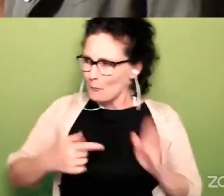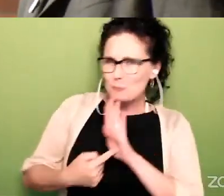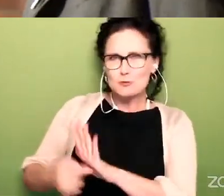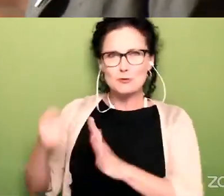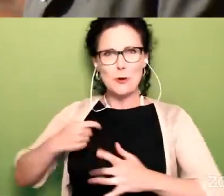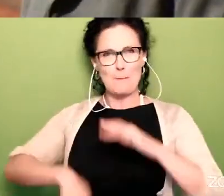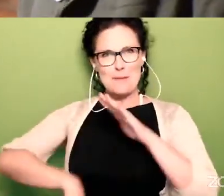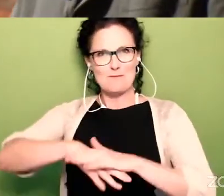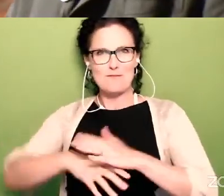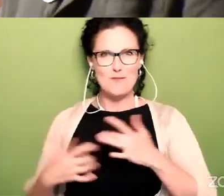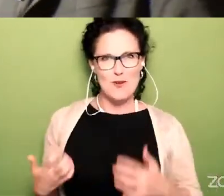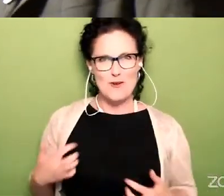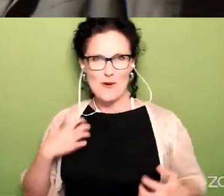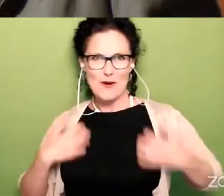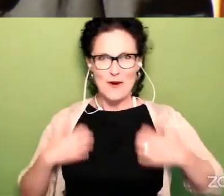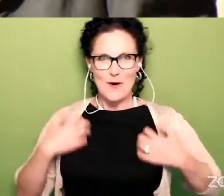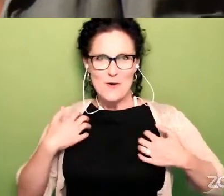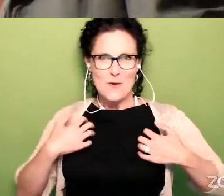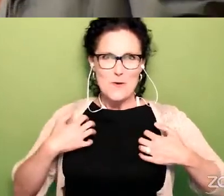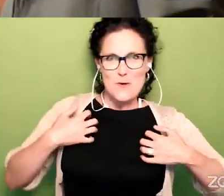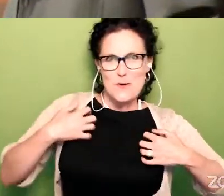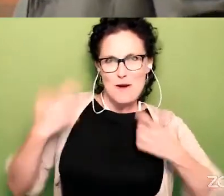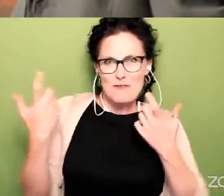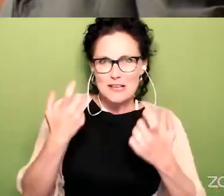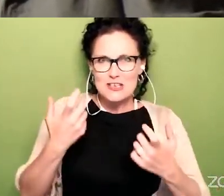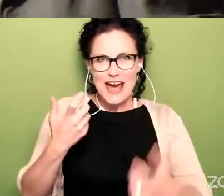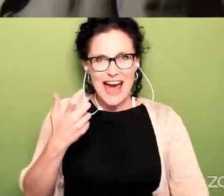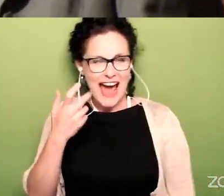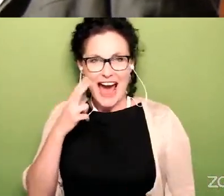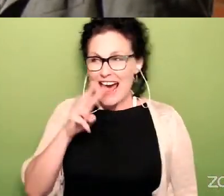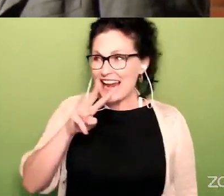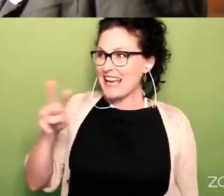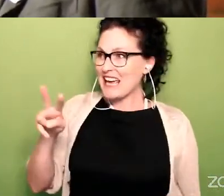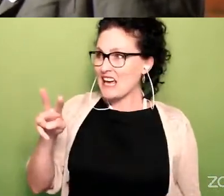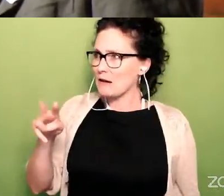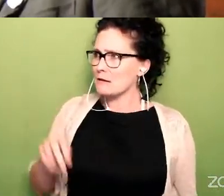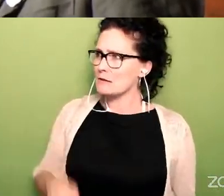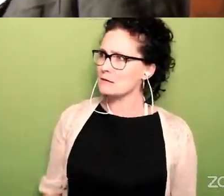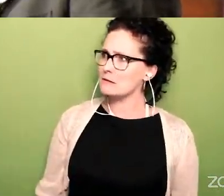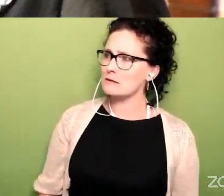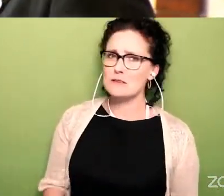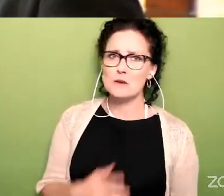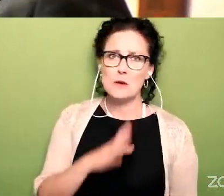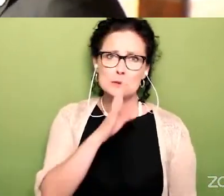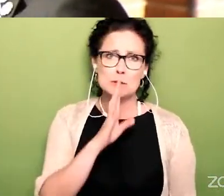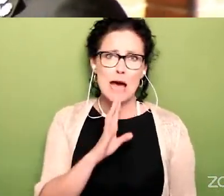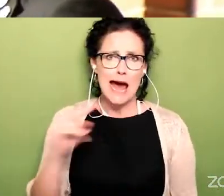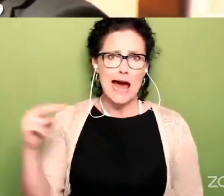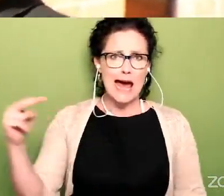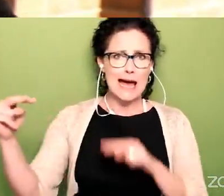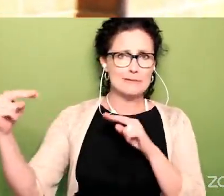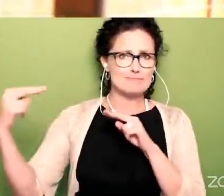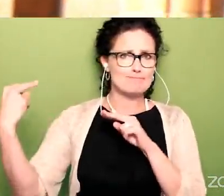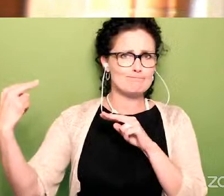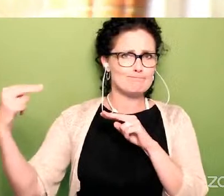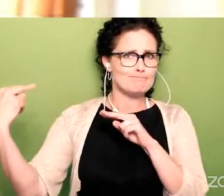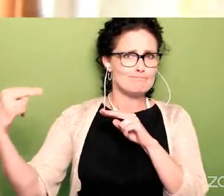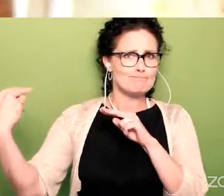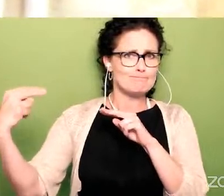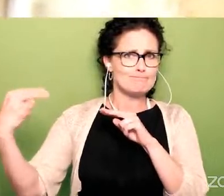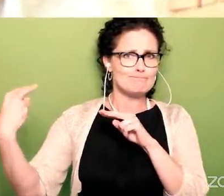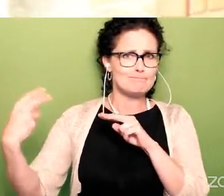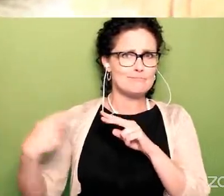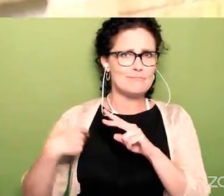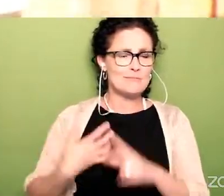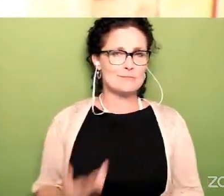we were bored. But then I asked her to sit on the back of my bicycle. And we rode